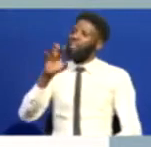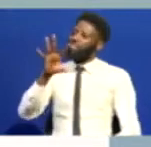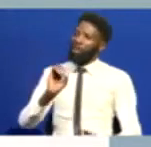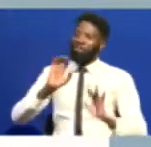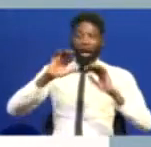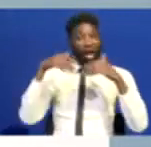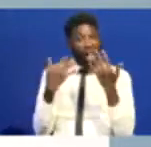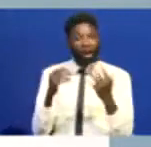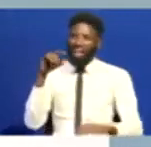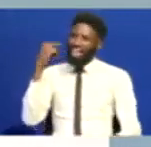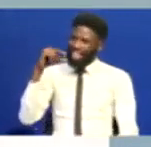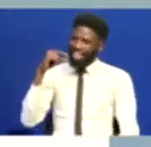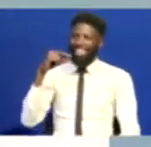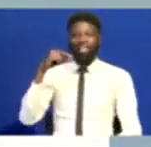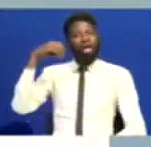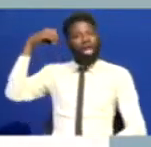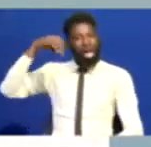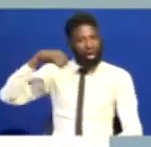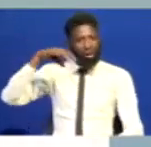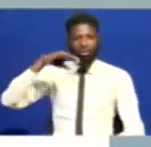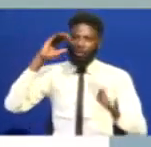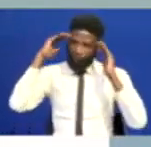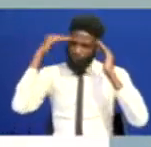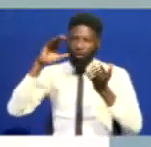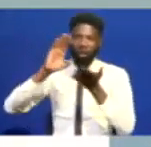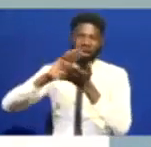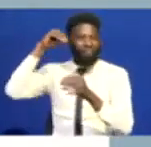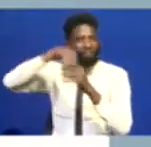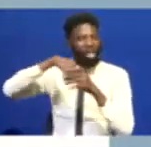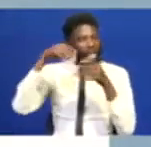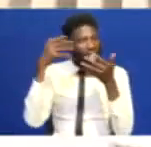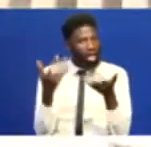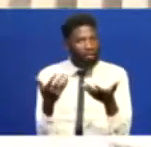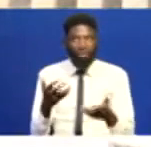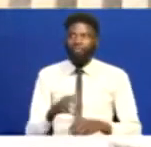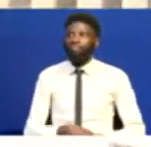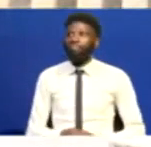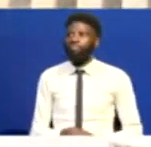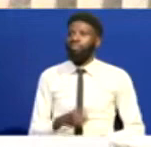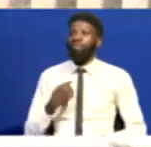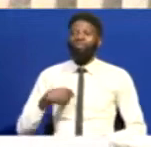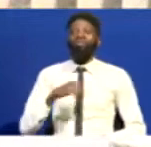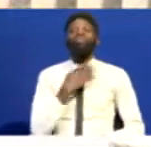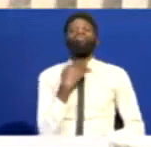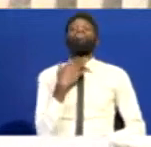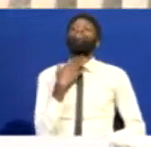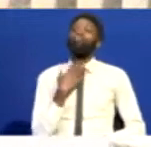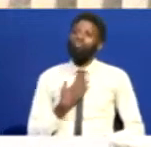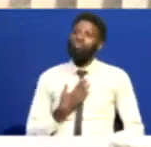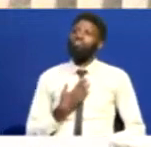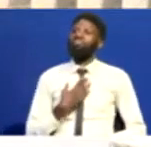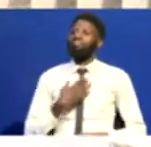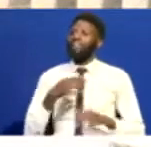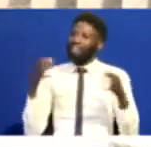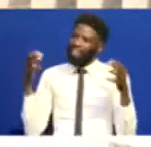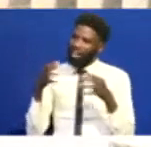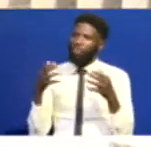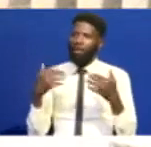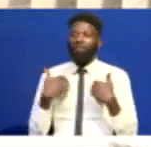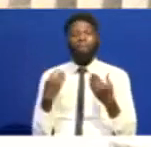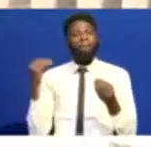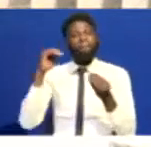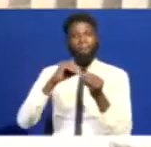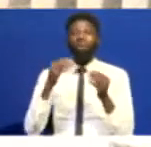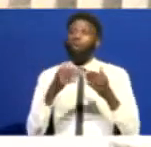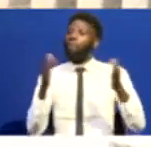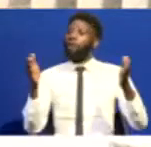in green energy. We want to see companies bring out as much disclosure, as much information as possible, because investors are now becoming